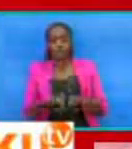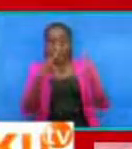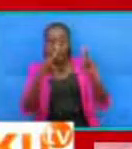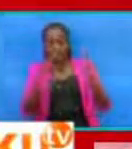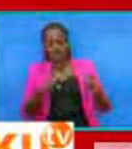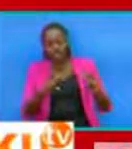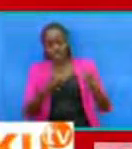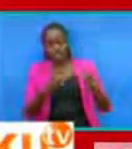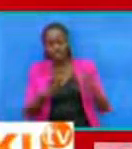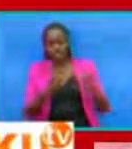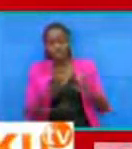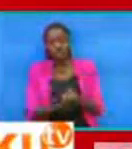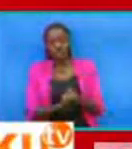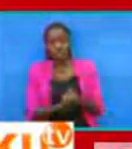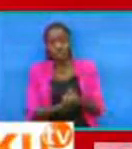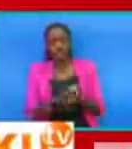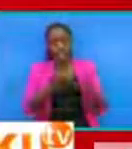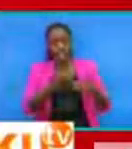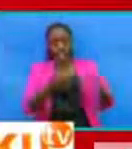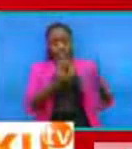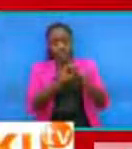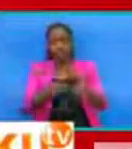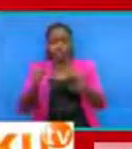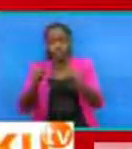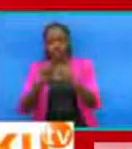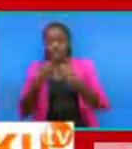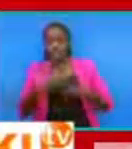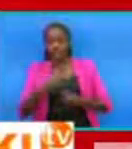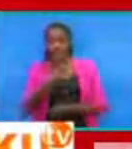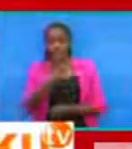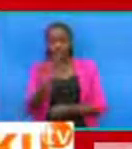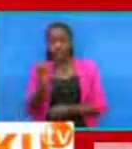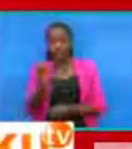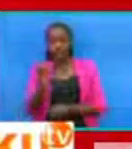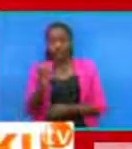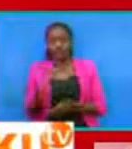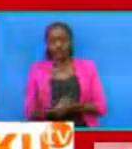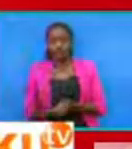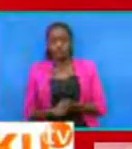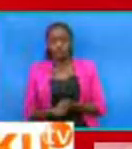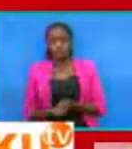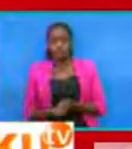in barefoot running and minimalist is also